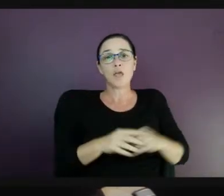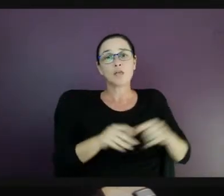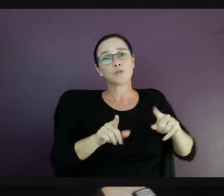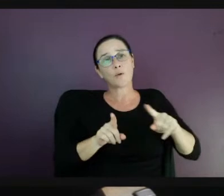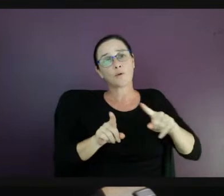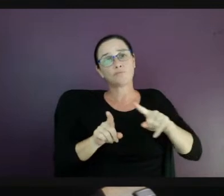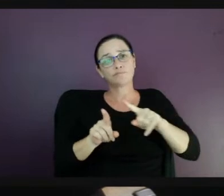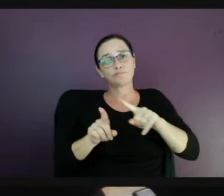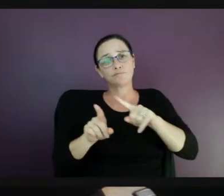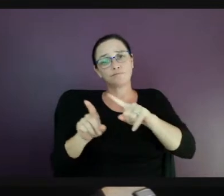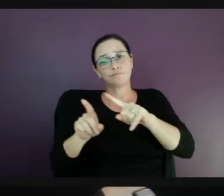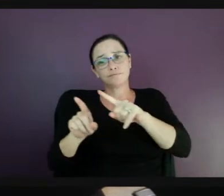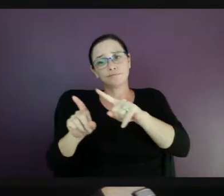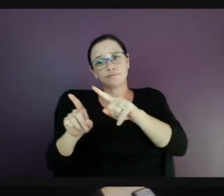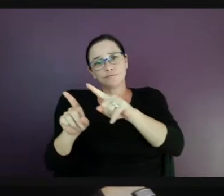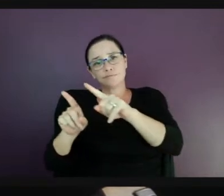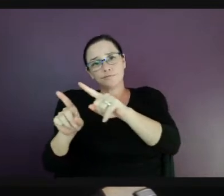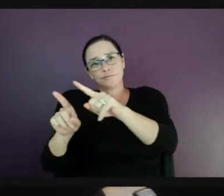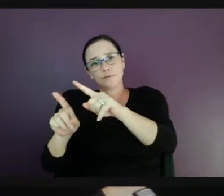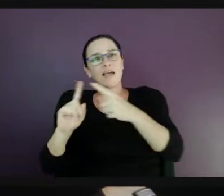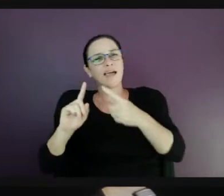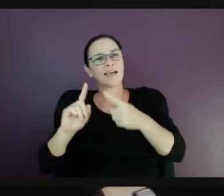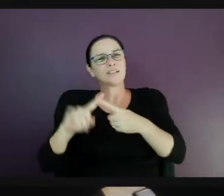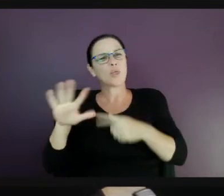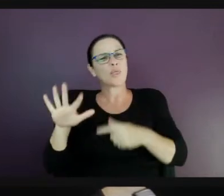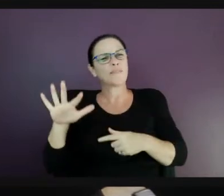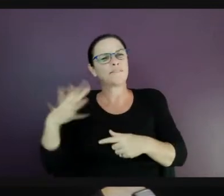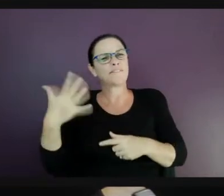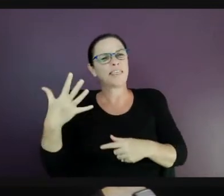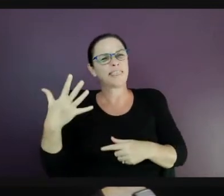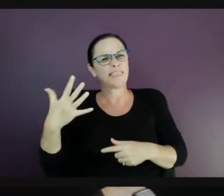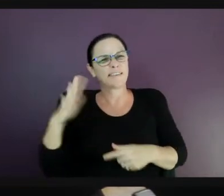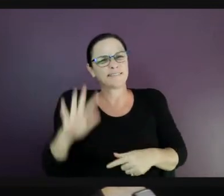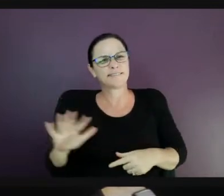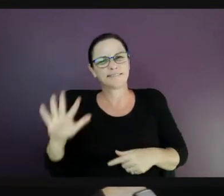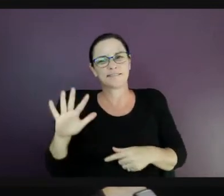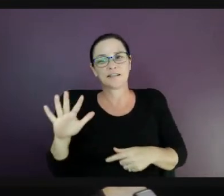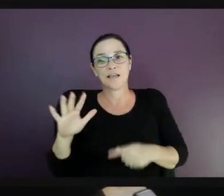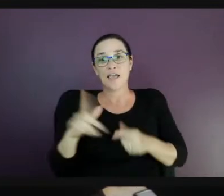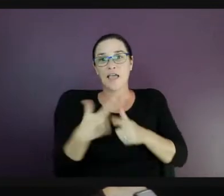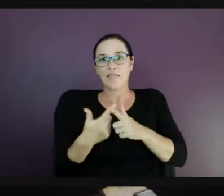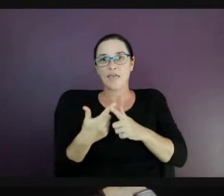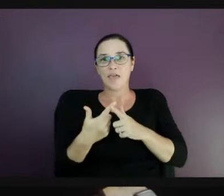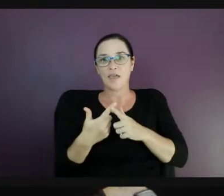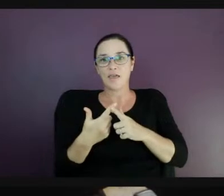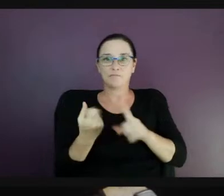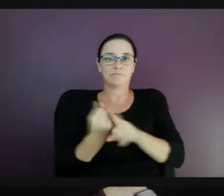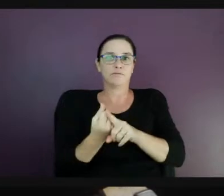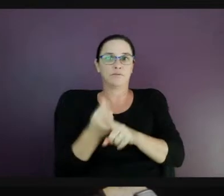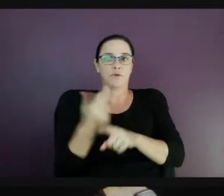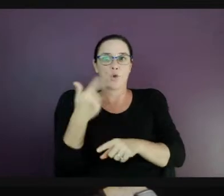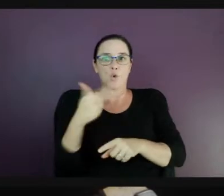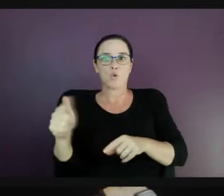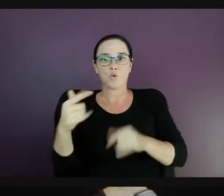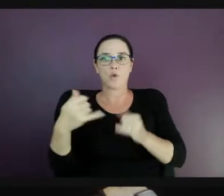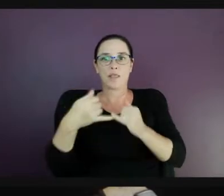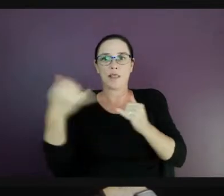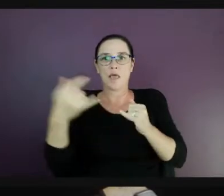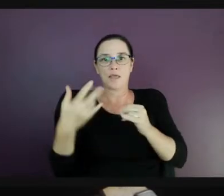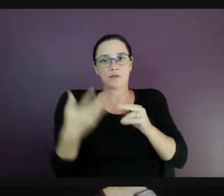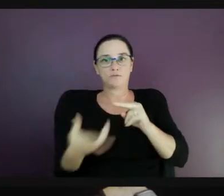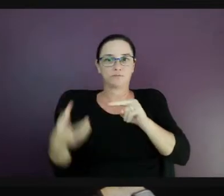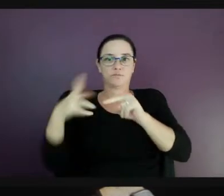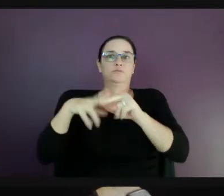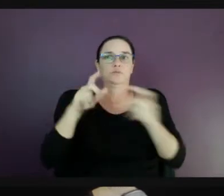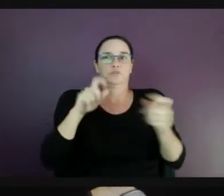the 5th or so, right in there. And you see the green line was actually rising faster and at that same time also